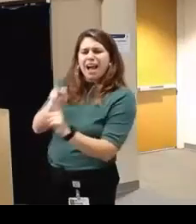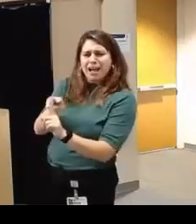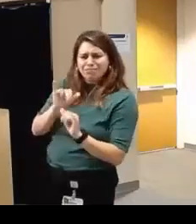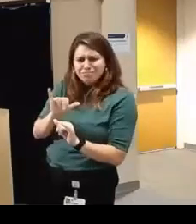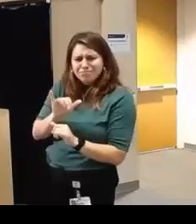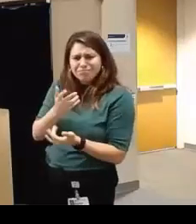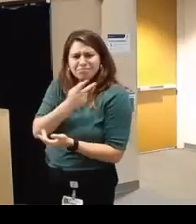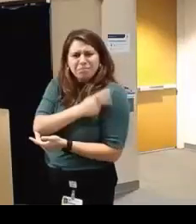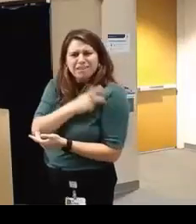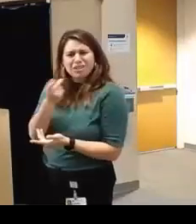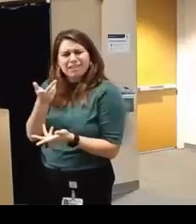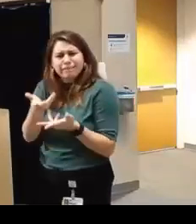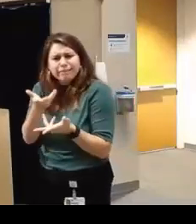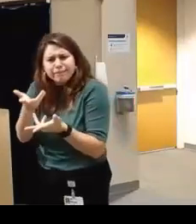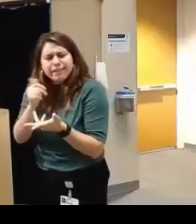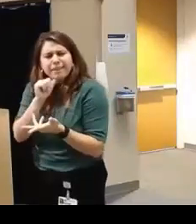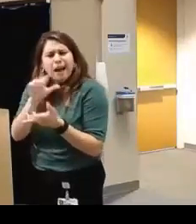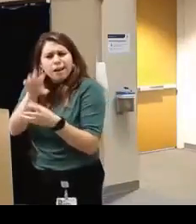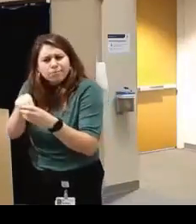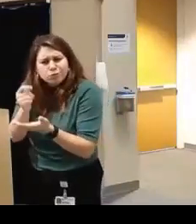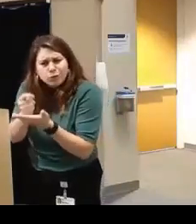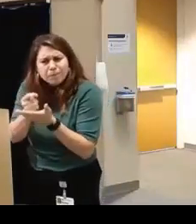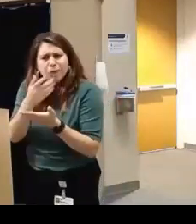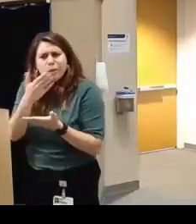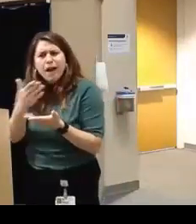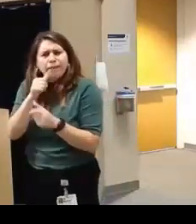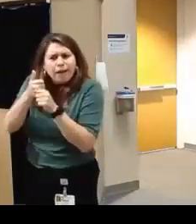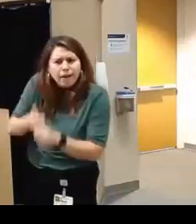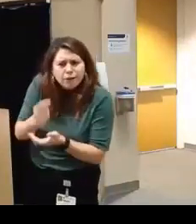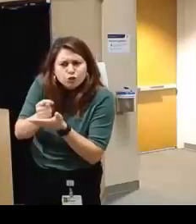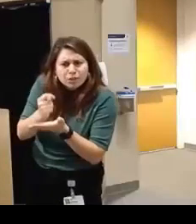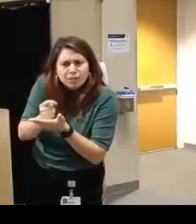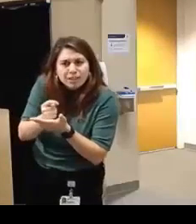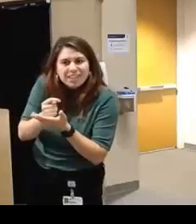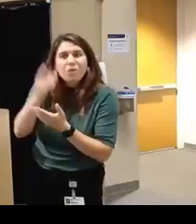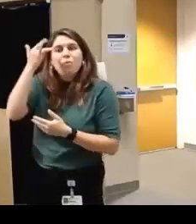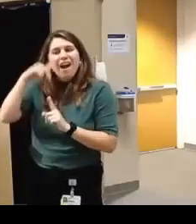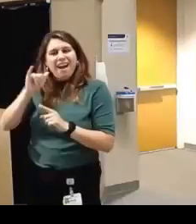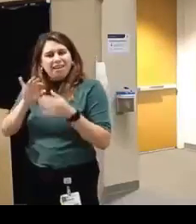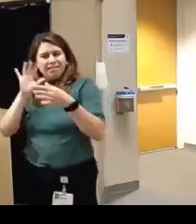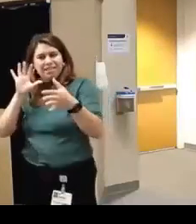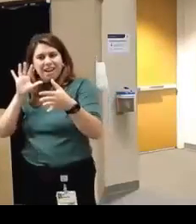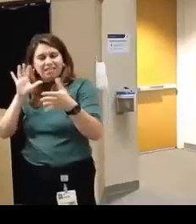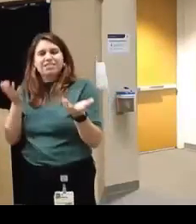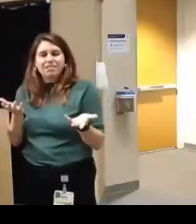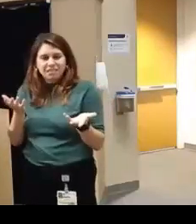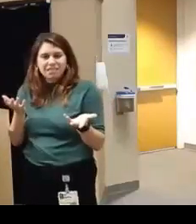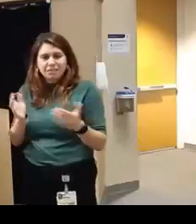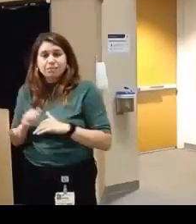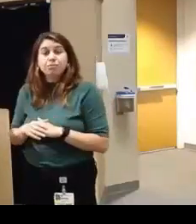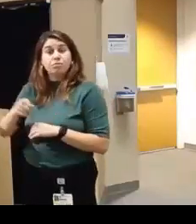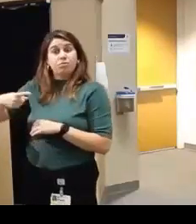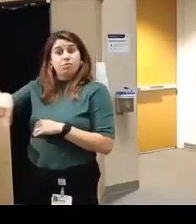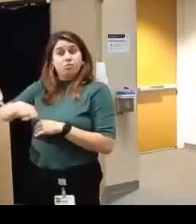that patients are having trouble engaging in treatment, and they're having trouble adhering to treatment because of that disconnect, right? So what they